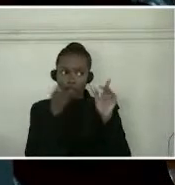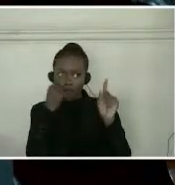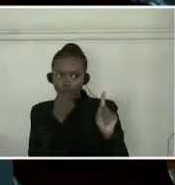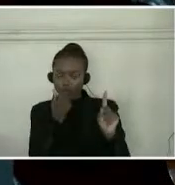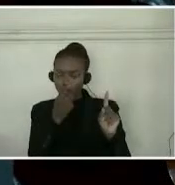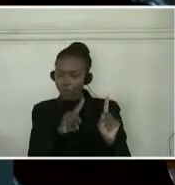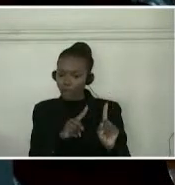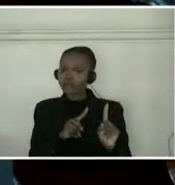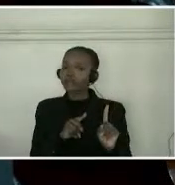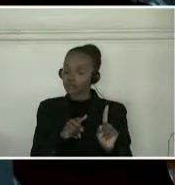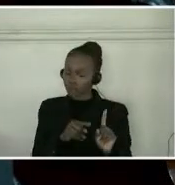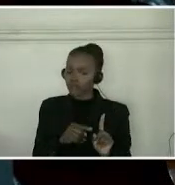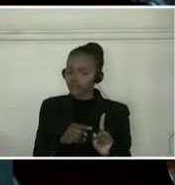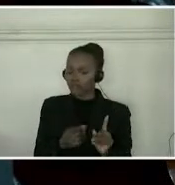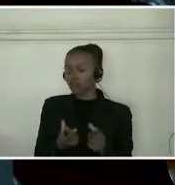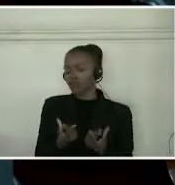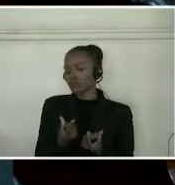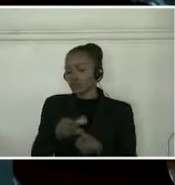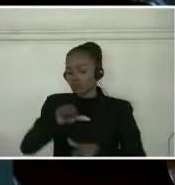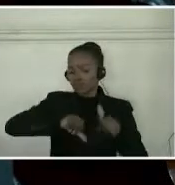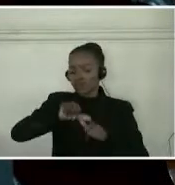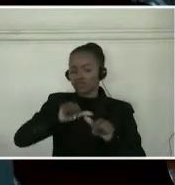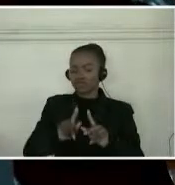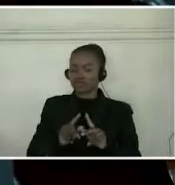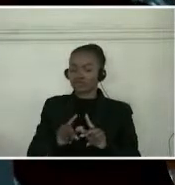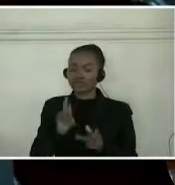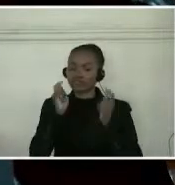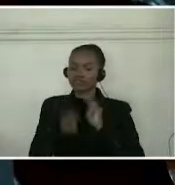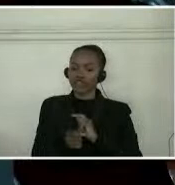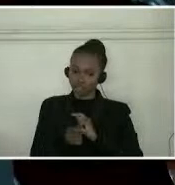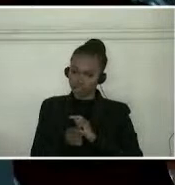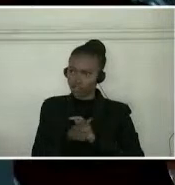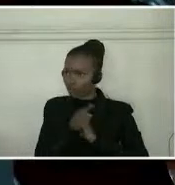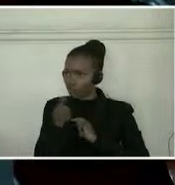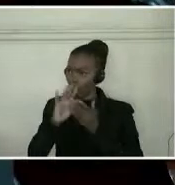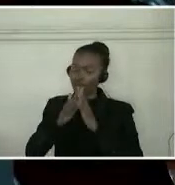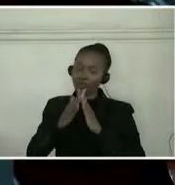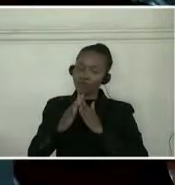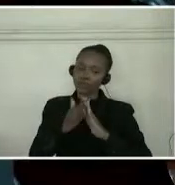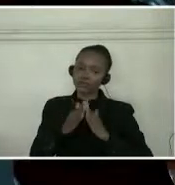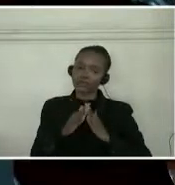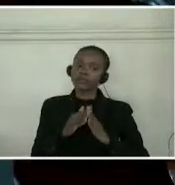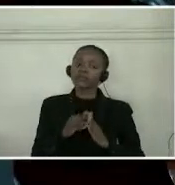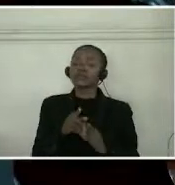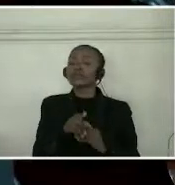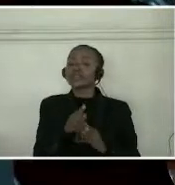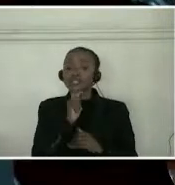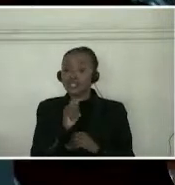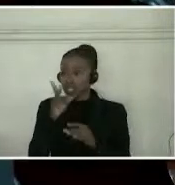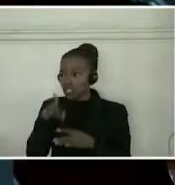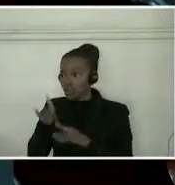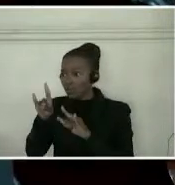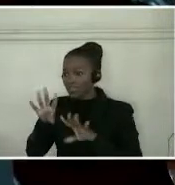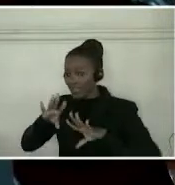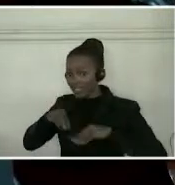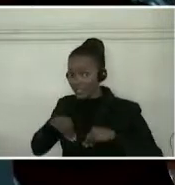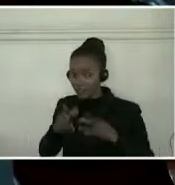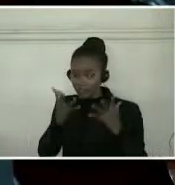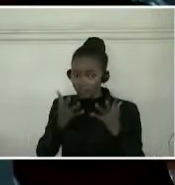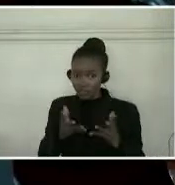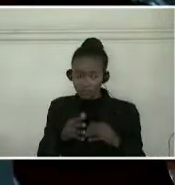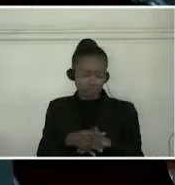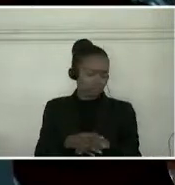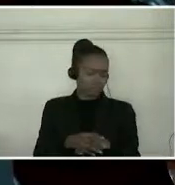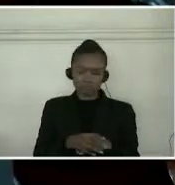change in distressed communities honourable chairperson this is unacceptable one cannot